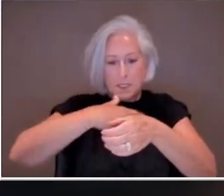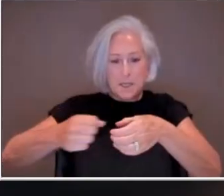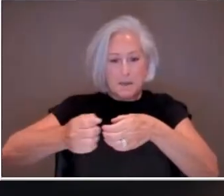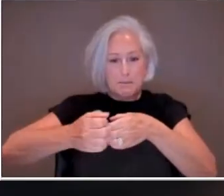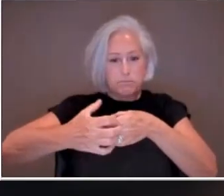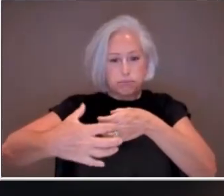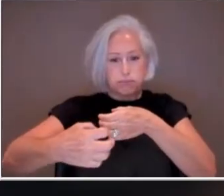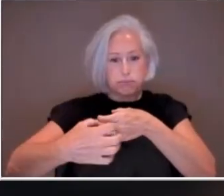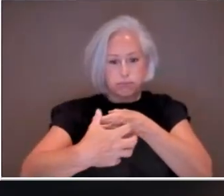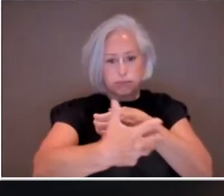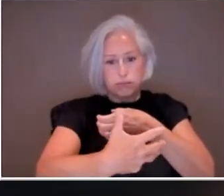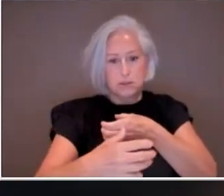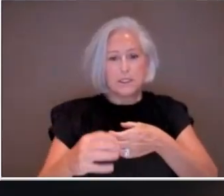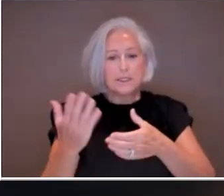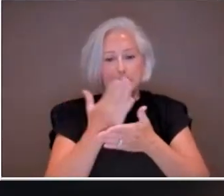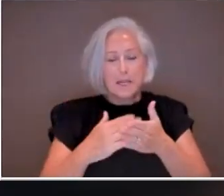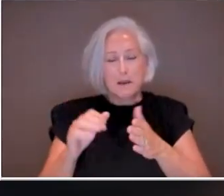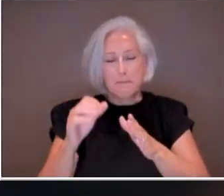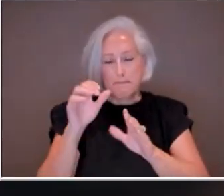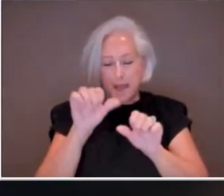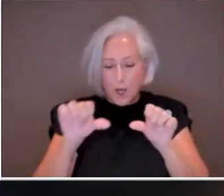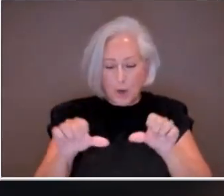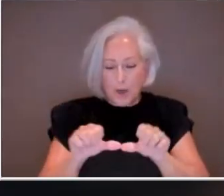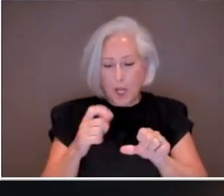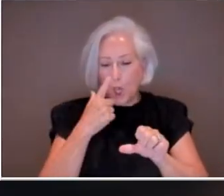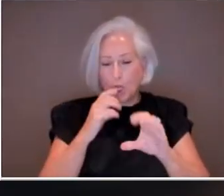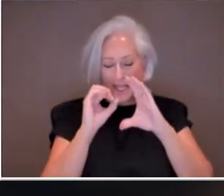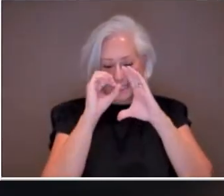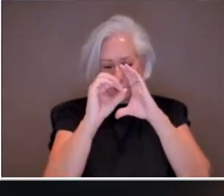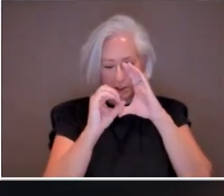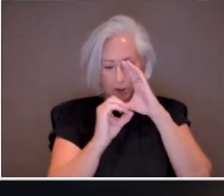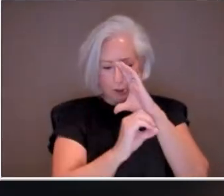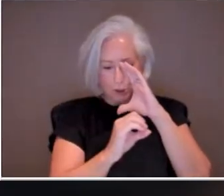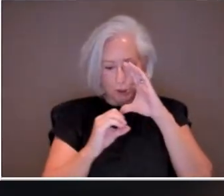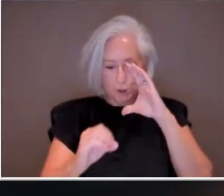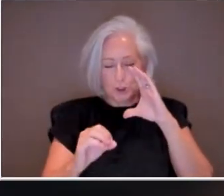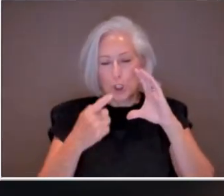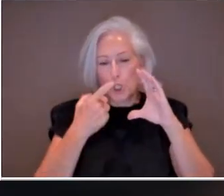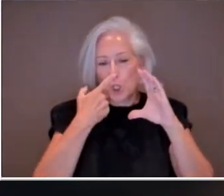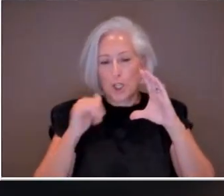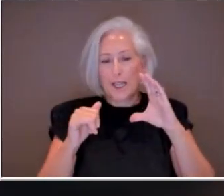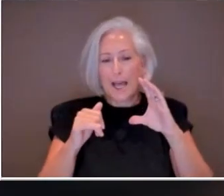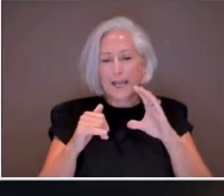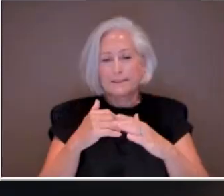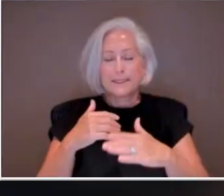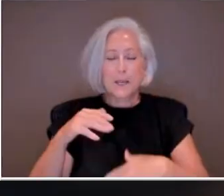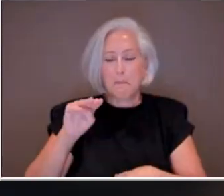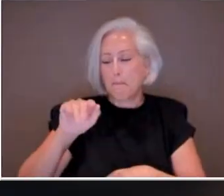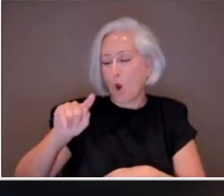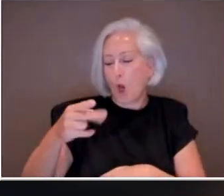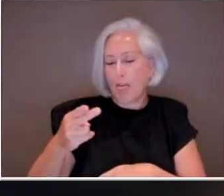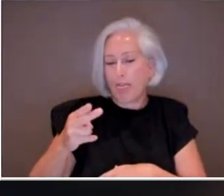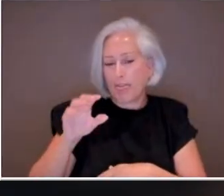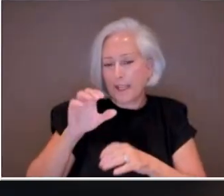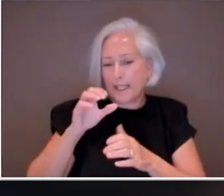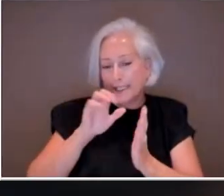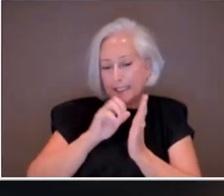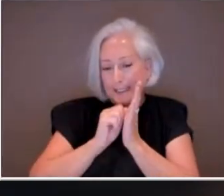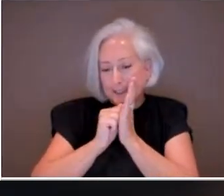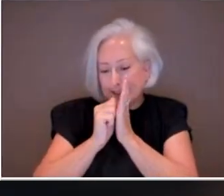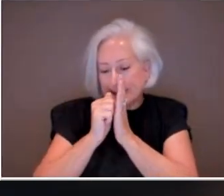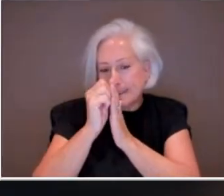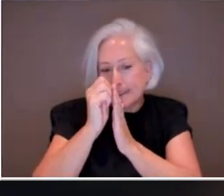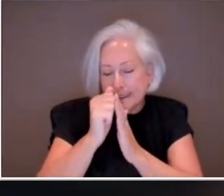almost looked moth-eaten. So small areas of the bone where they would normally be pretty dense, called the cortex, where there were areas that were just completely